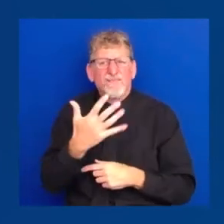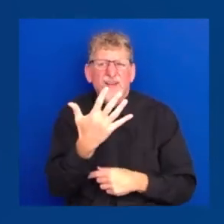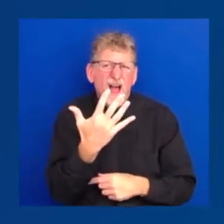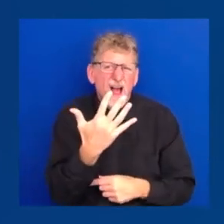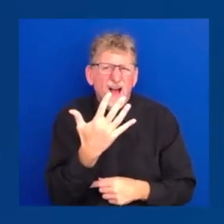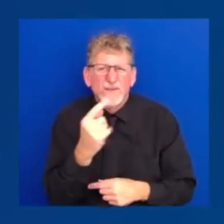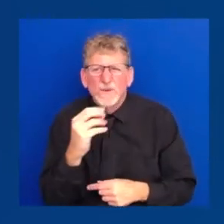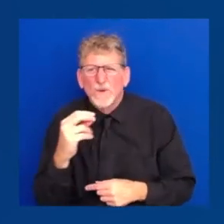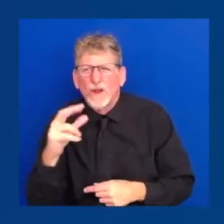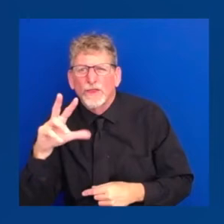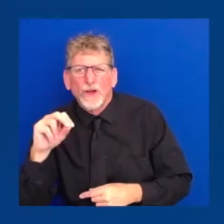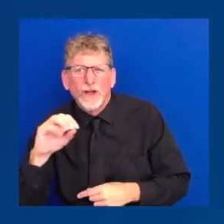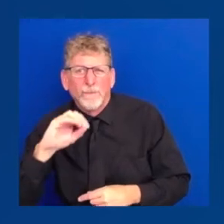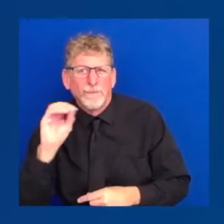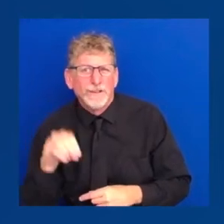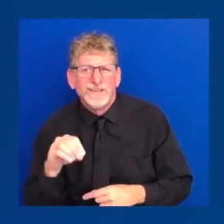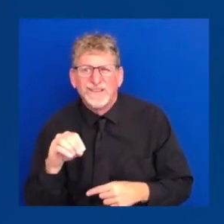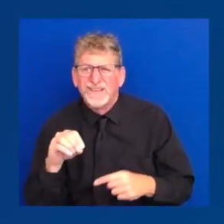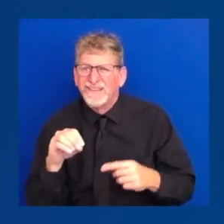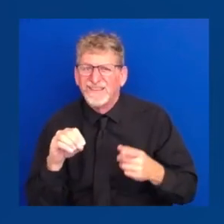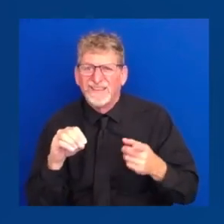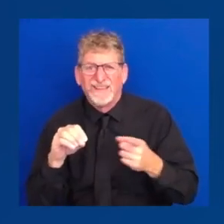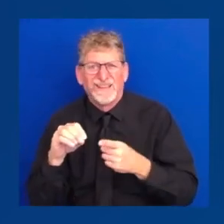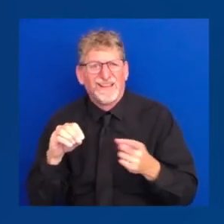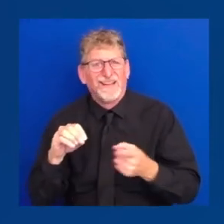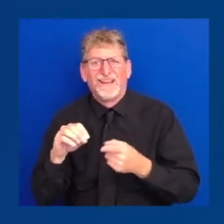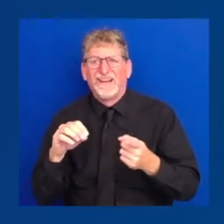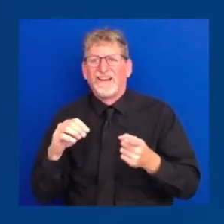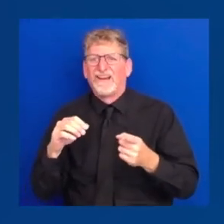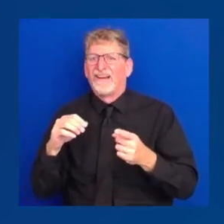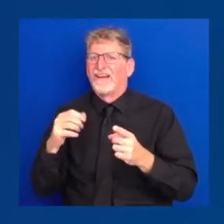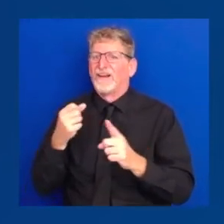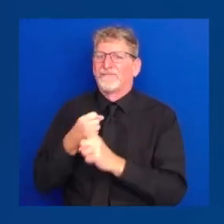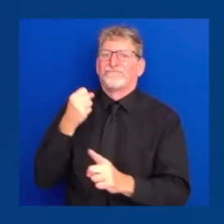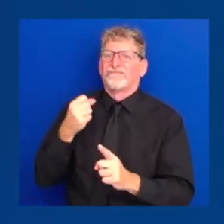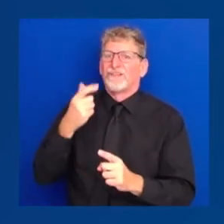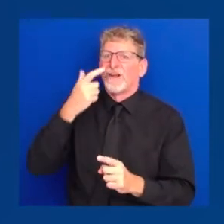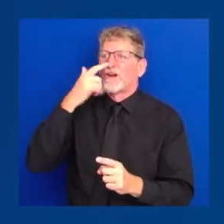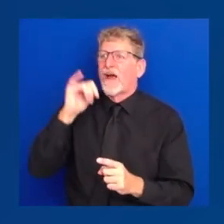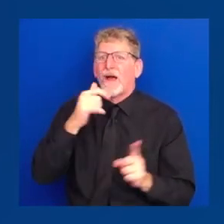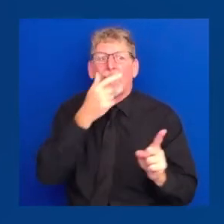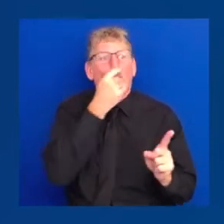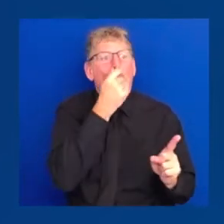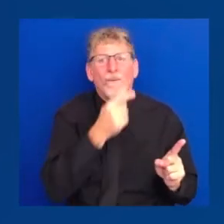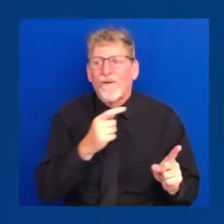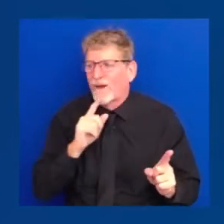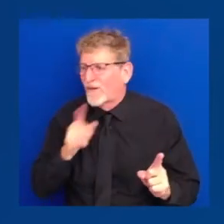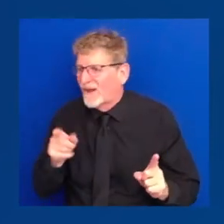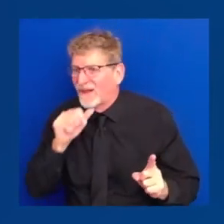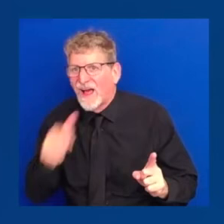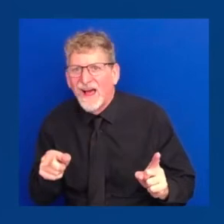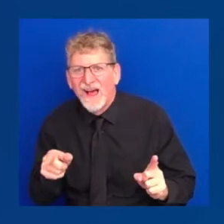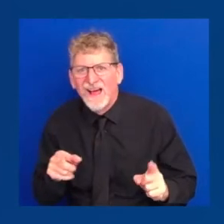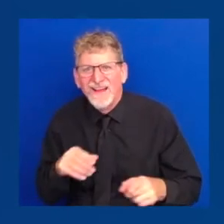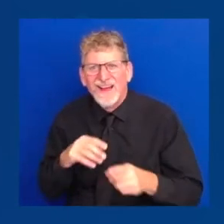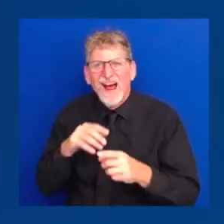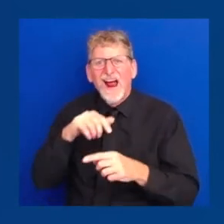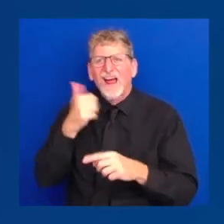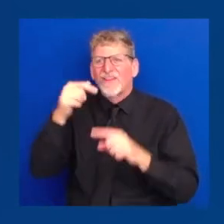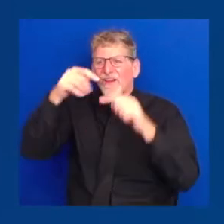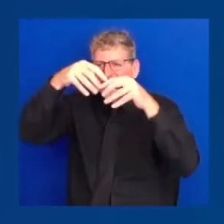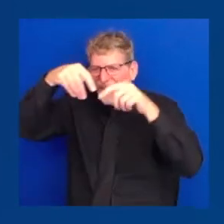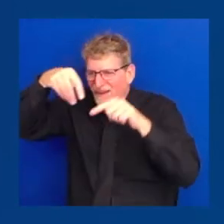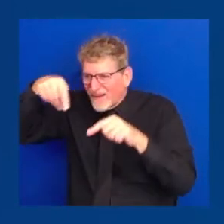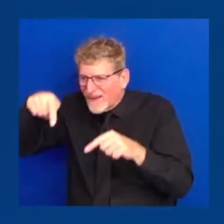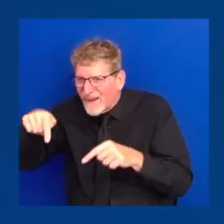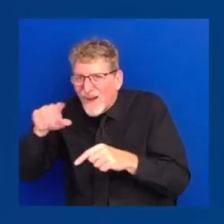beta coronaviruses, which include not only SARS-CoV-2, but SARS-CoV-1, MERS, and others, and they